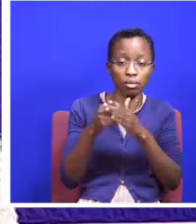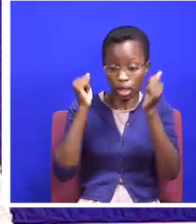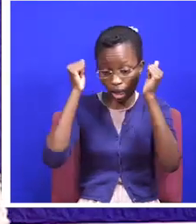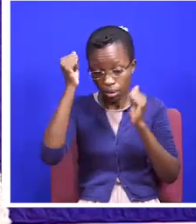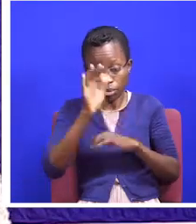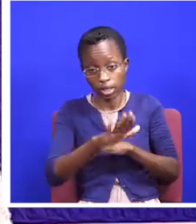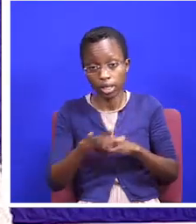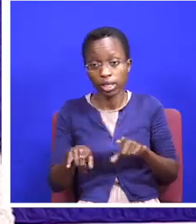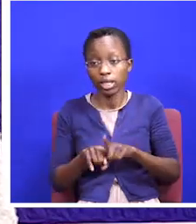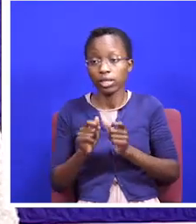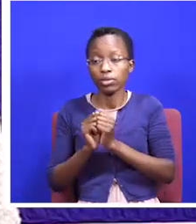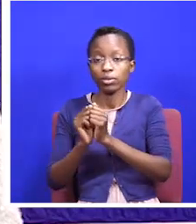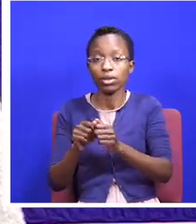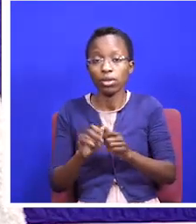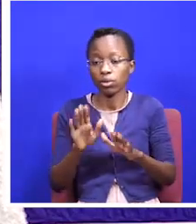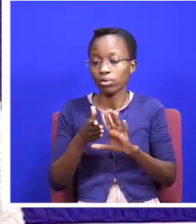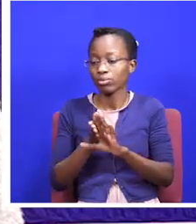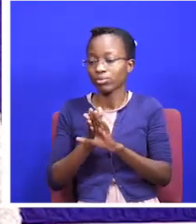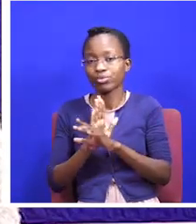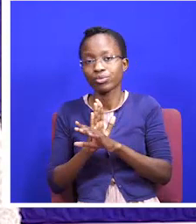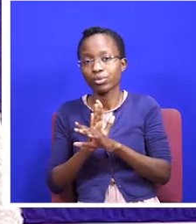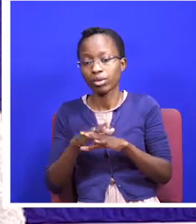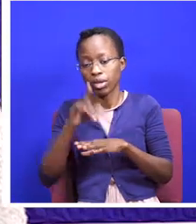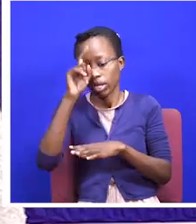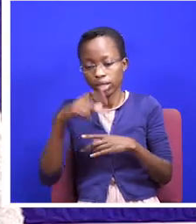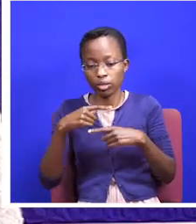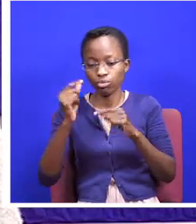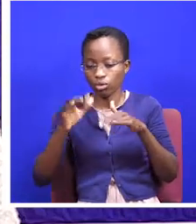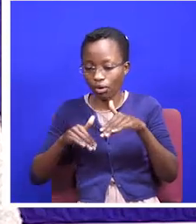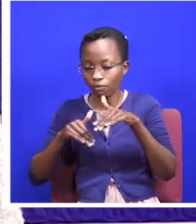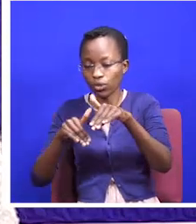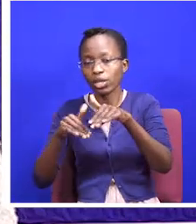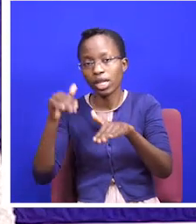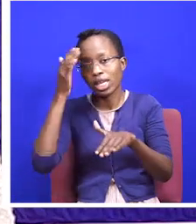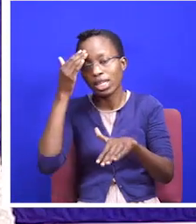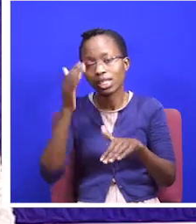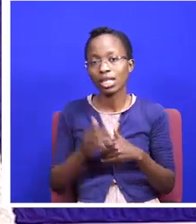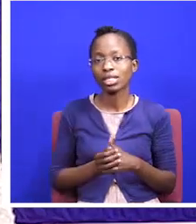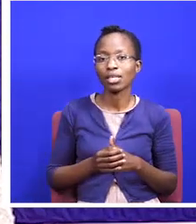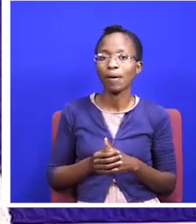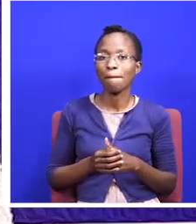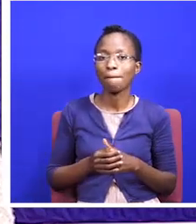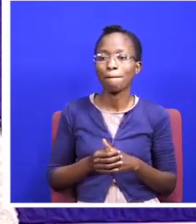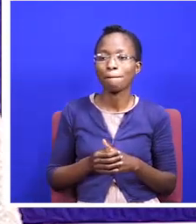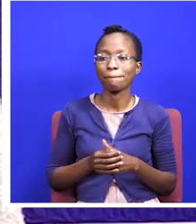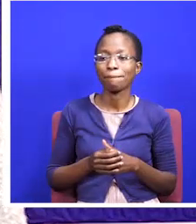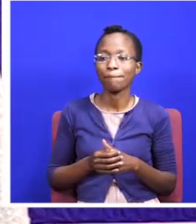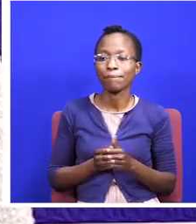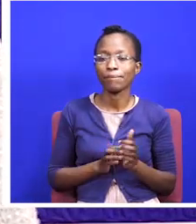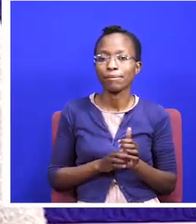his whole army, and together they left Egypt and went chasing after the